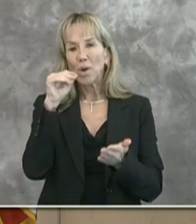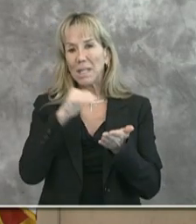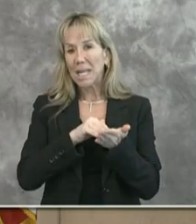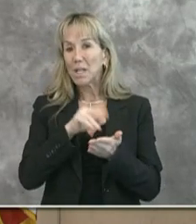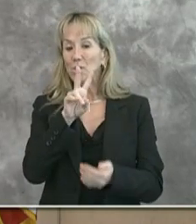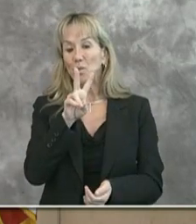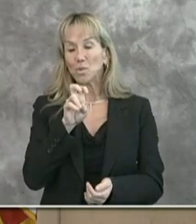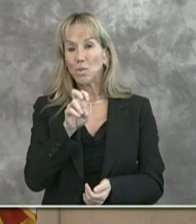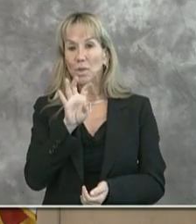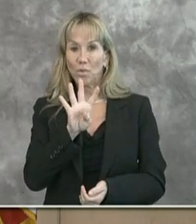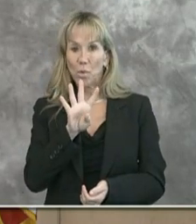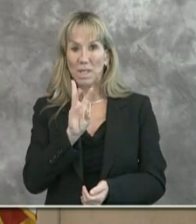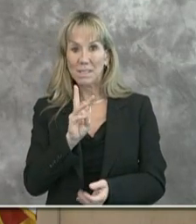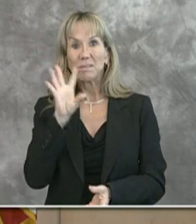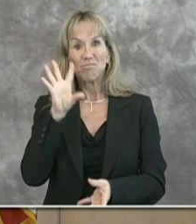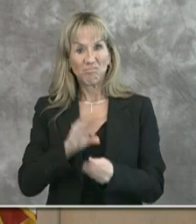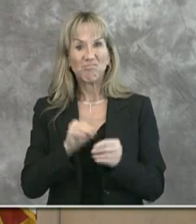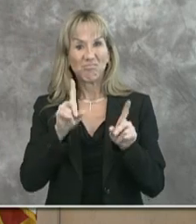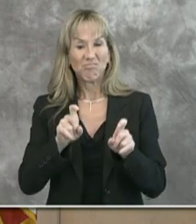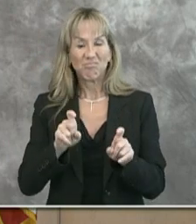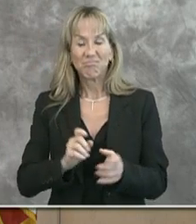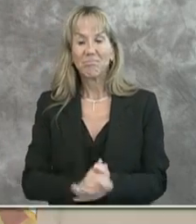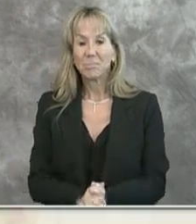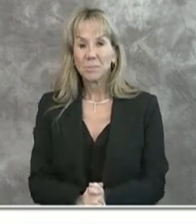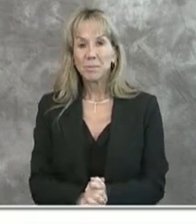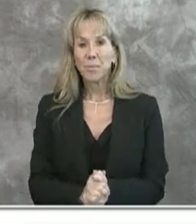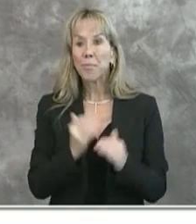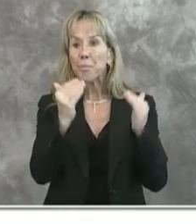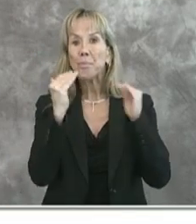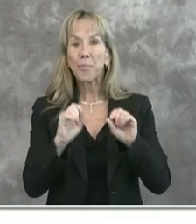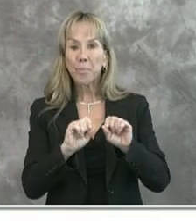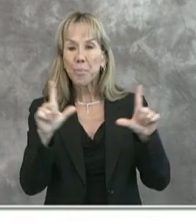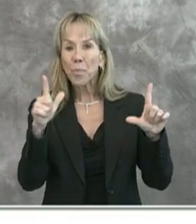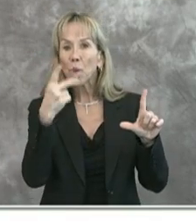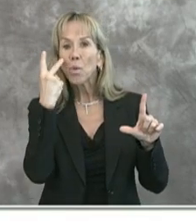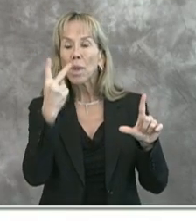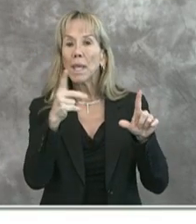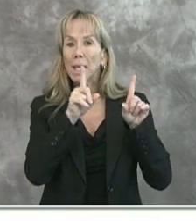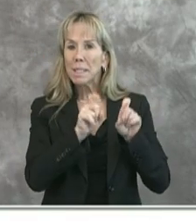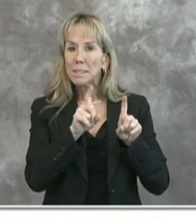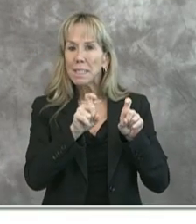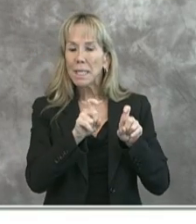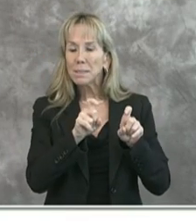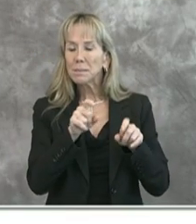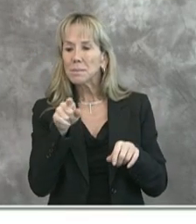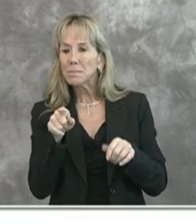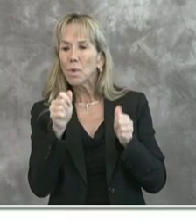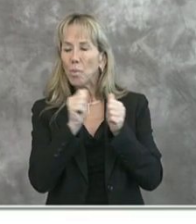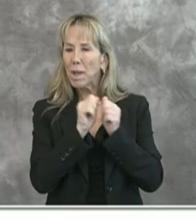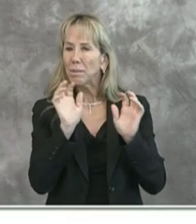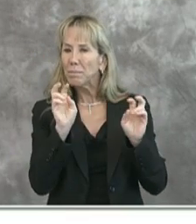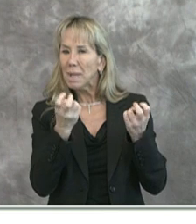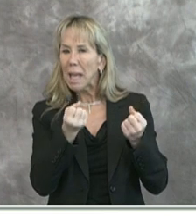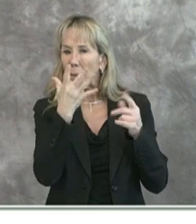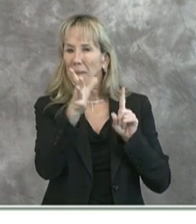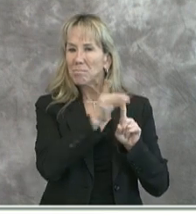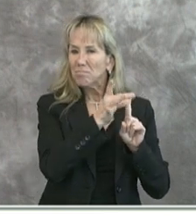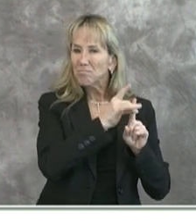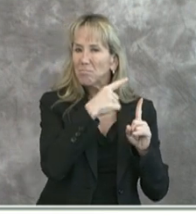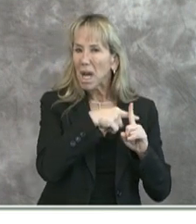30,246 total tests. Here on the next chart, you'll see the spread between tests and positives. Again, it's